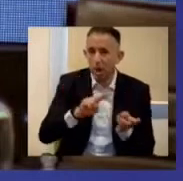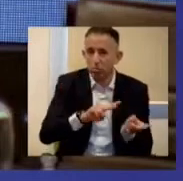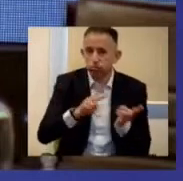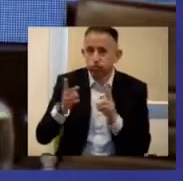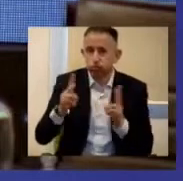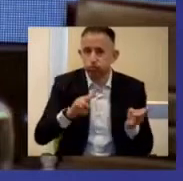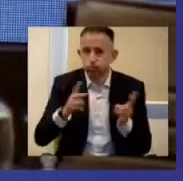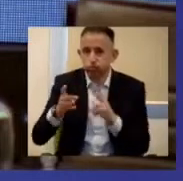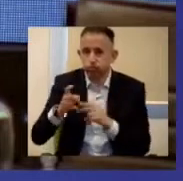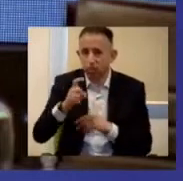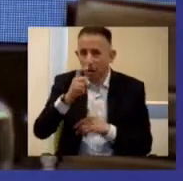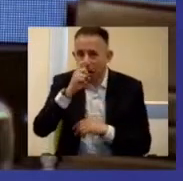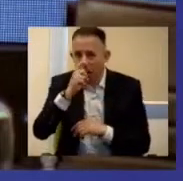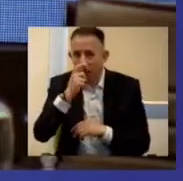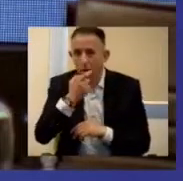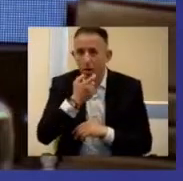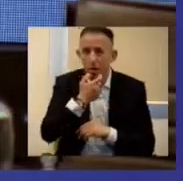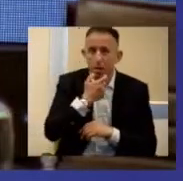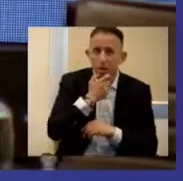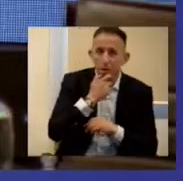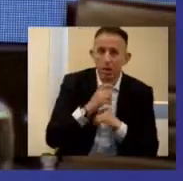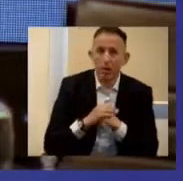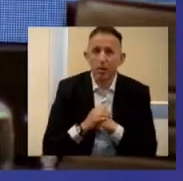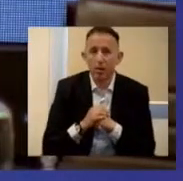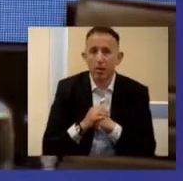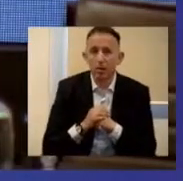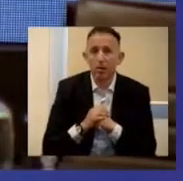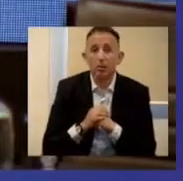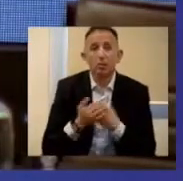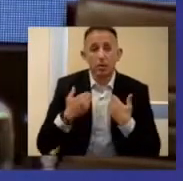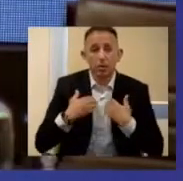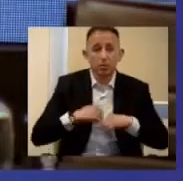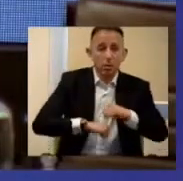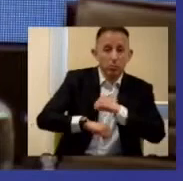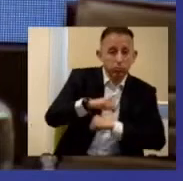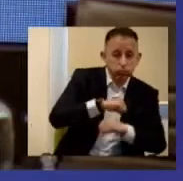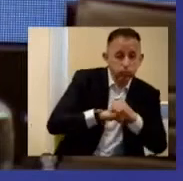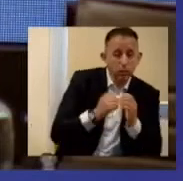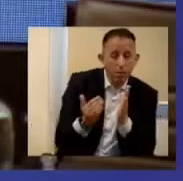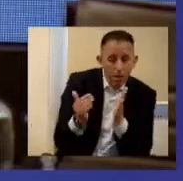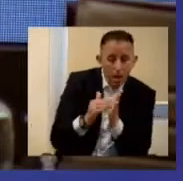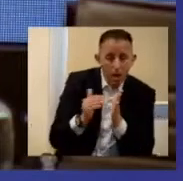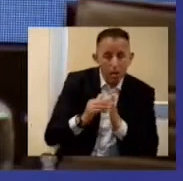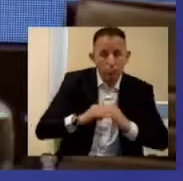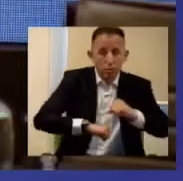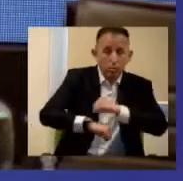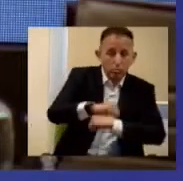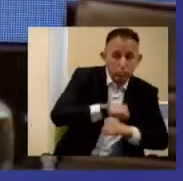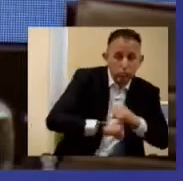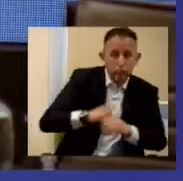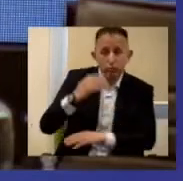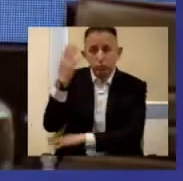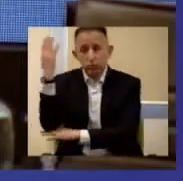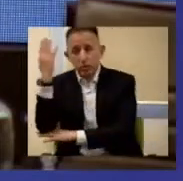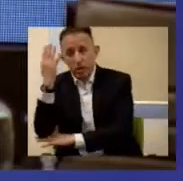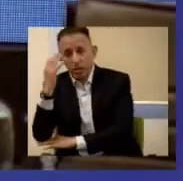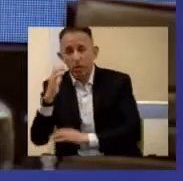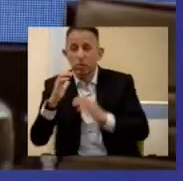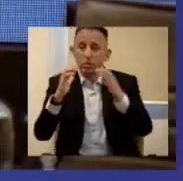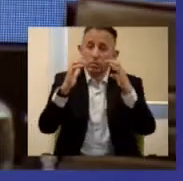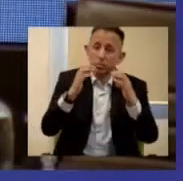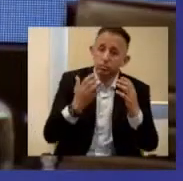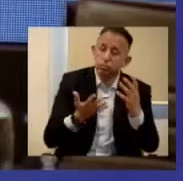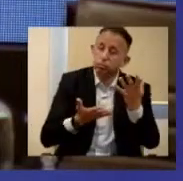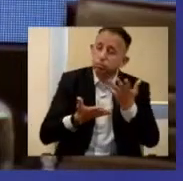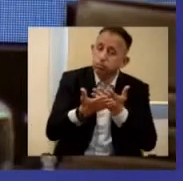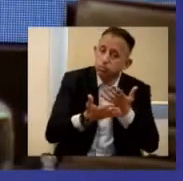a seminar on a topic of a common interest, and there are several